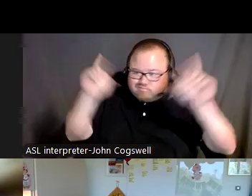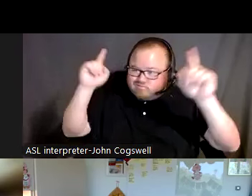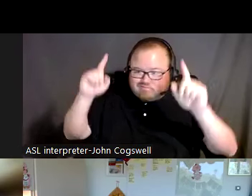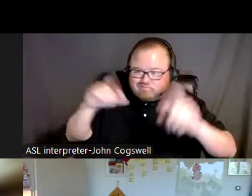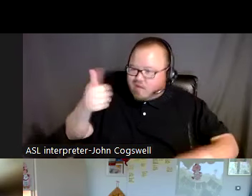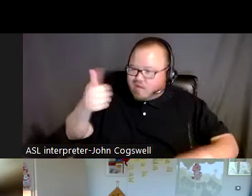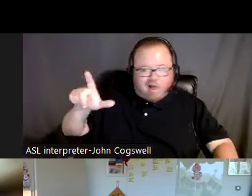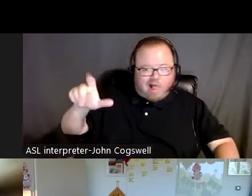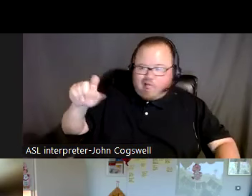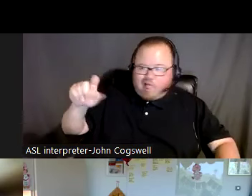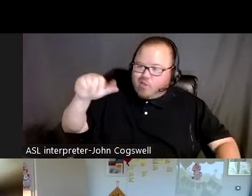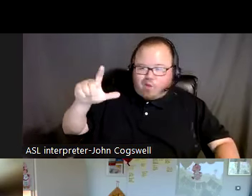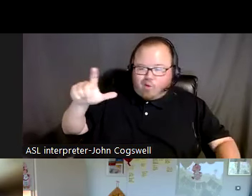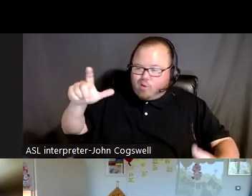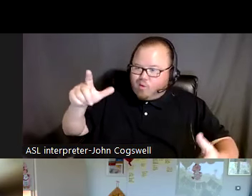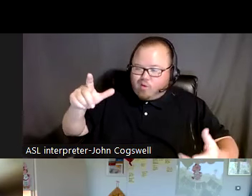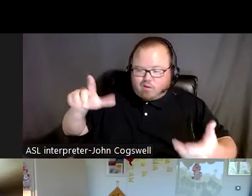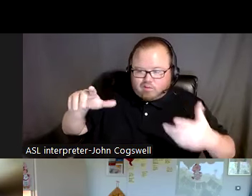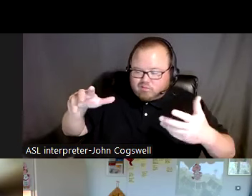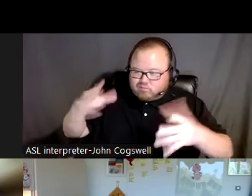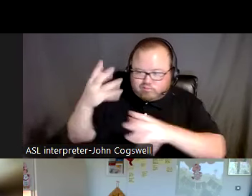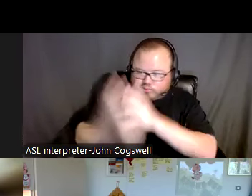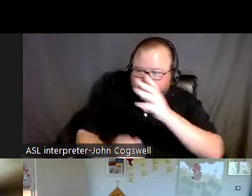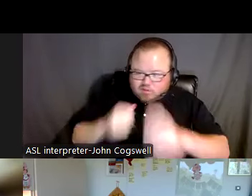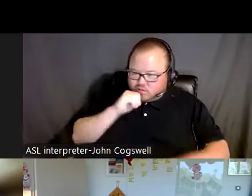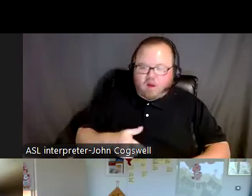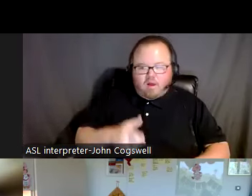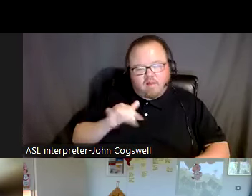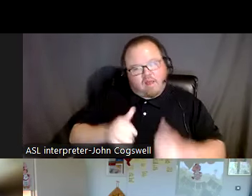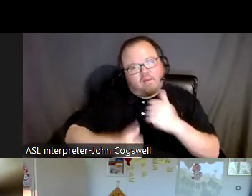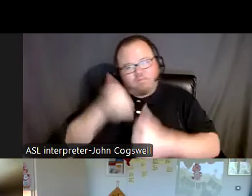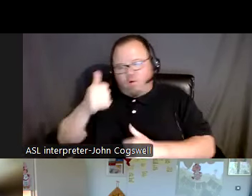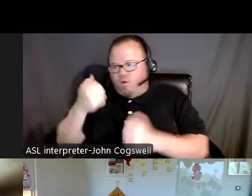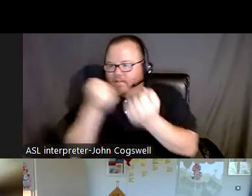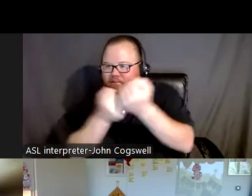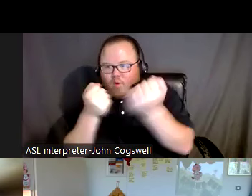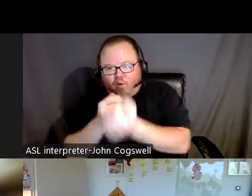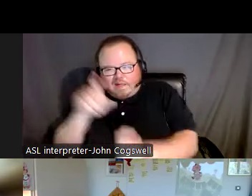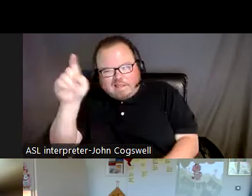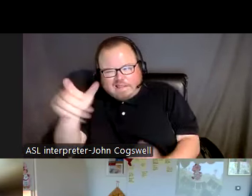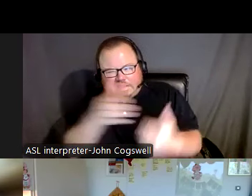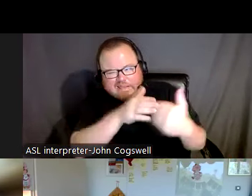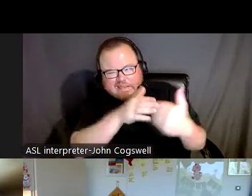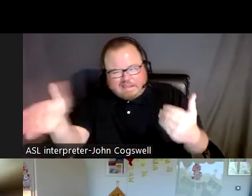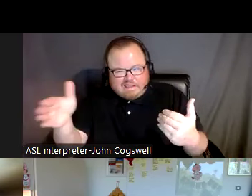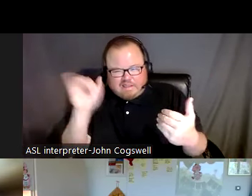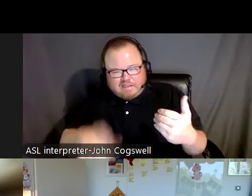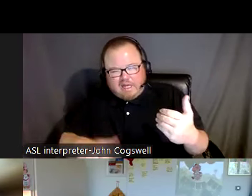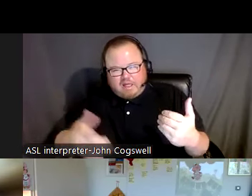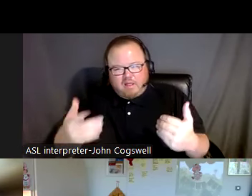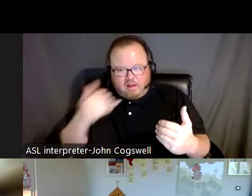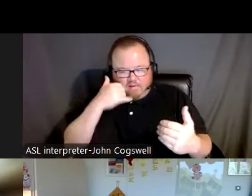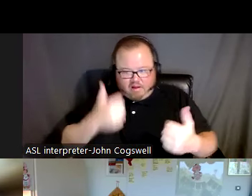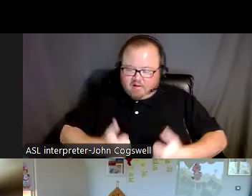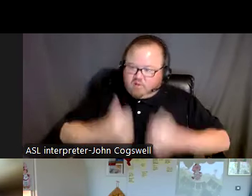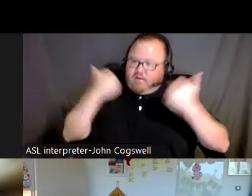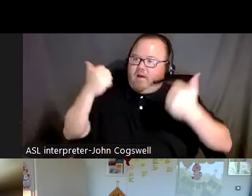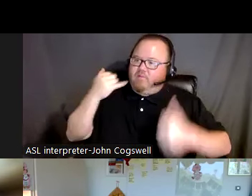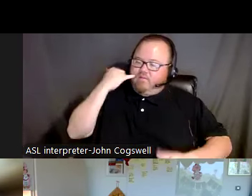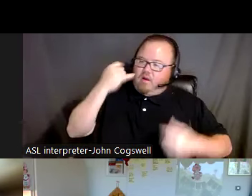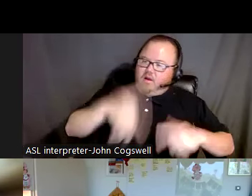lethal, that's really when we need to bring in the most amount of support. So when people live through an attempt and they